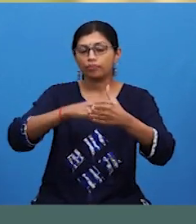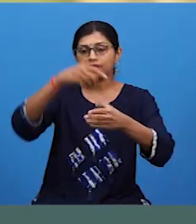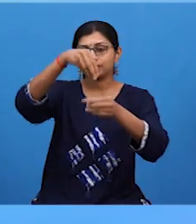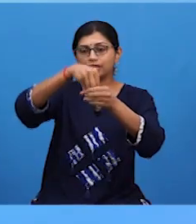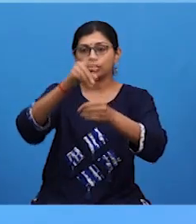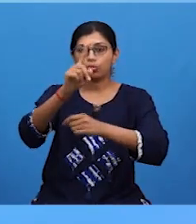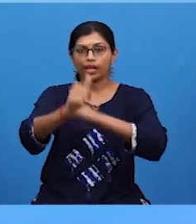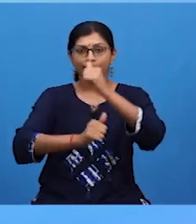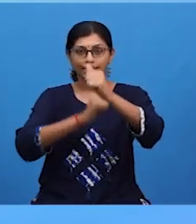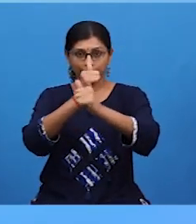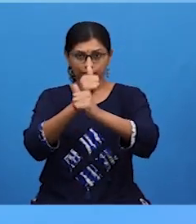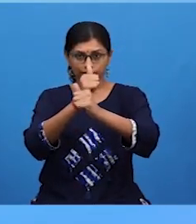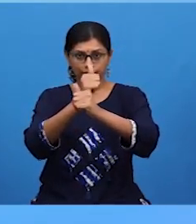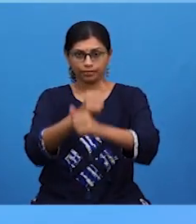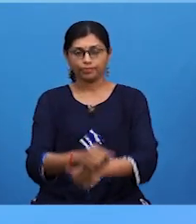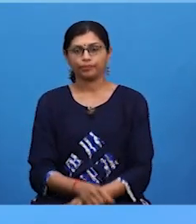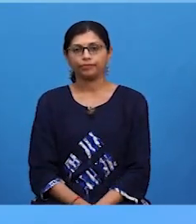year.